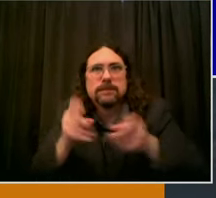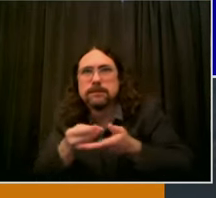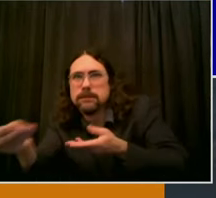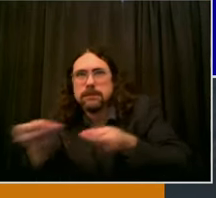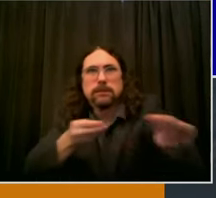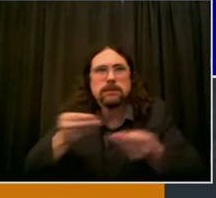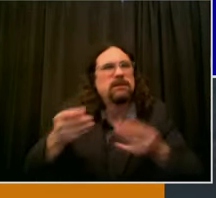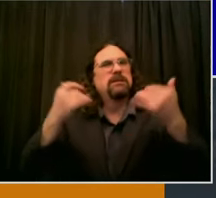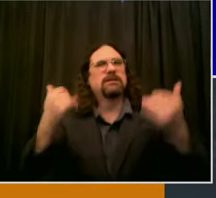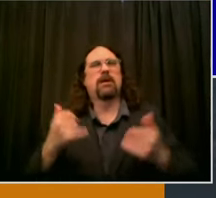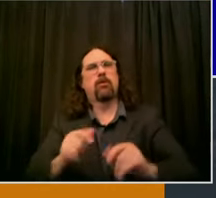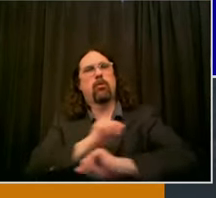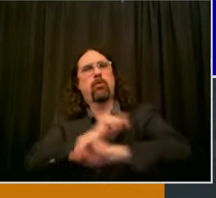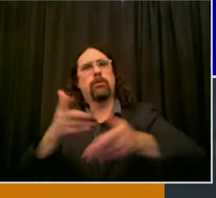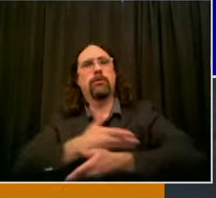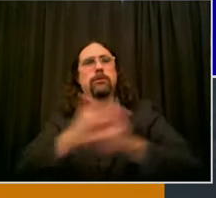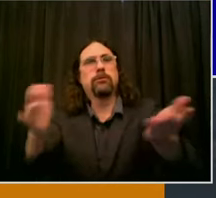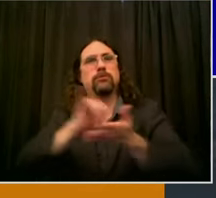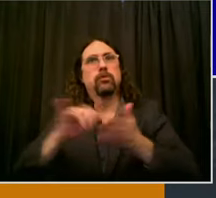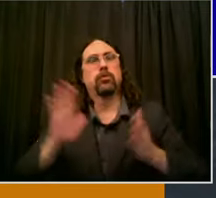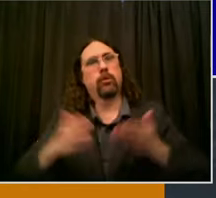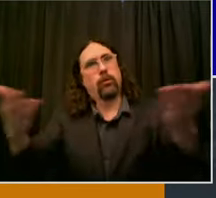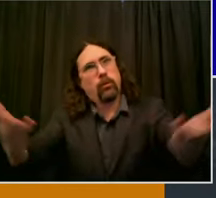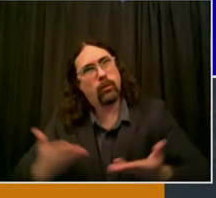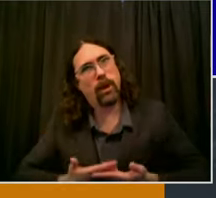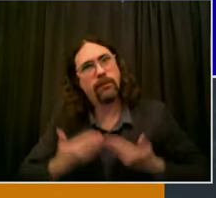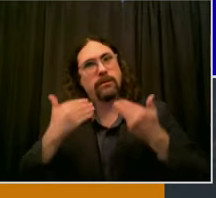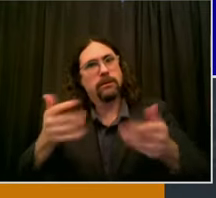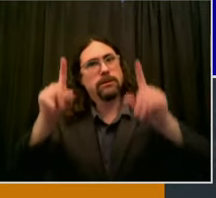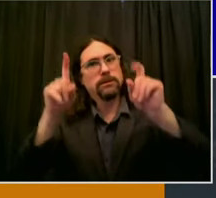free. To find out where, you can go to